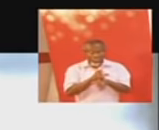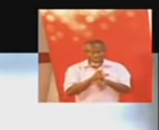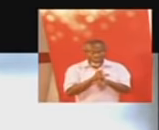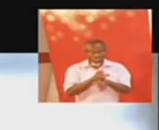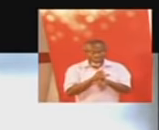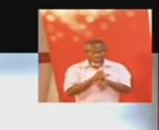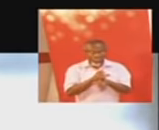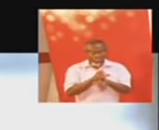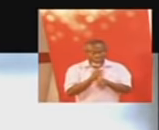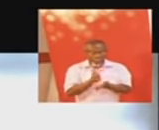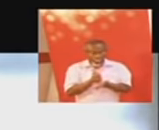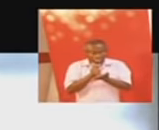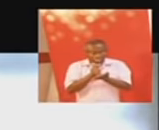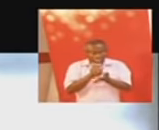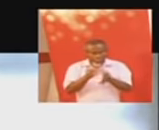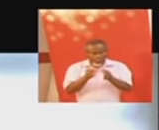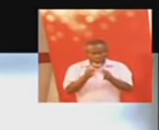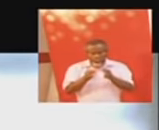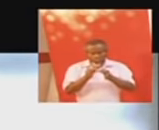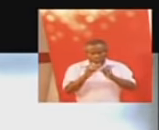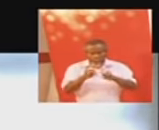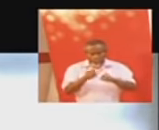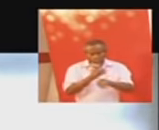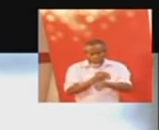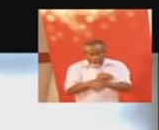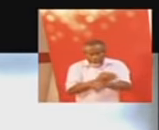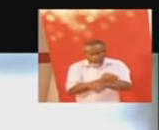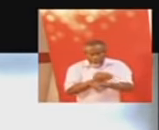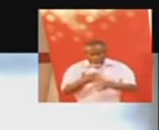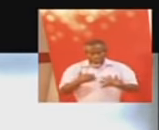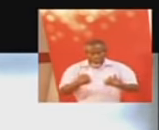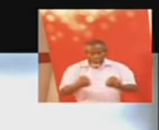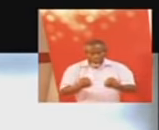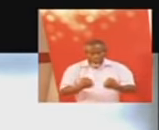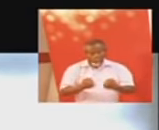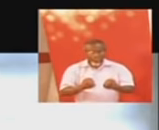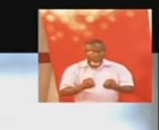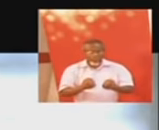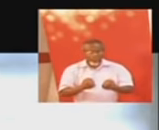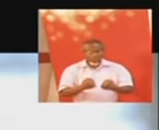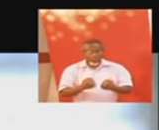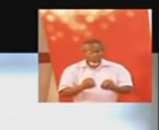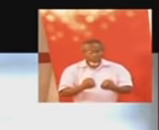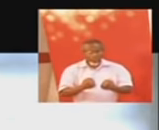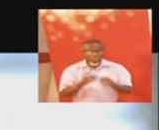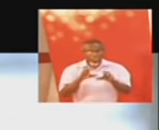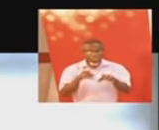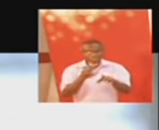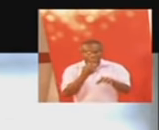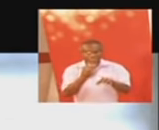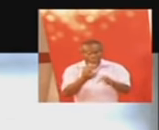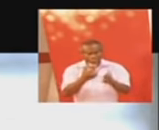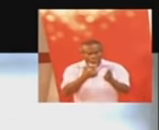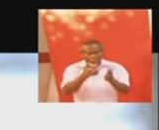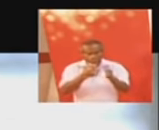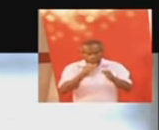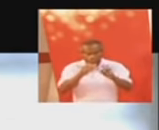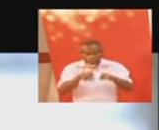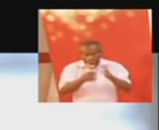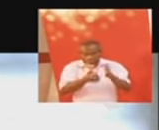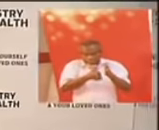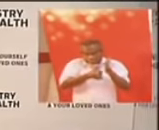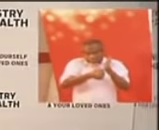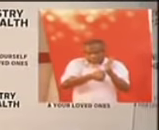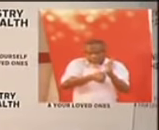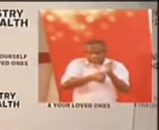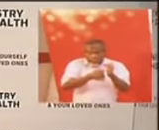have when they're going to aquatherapy in order to convince the police that they're not breaking the law.